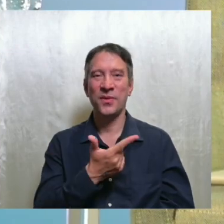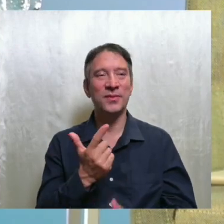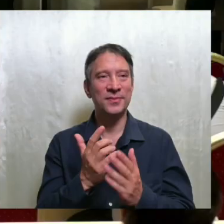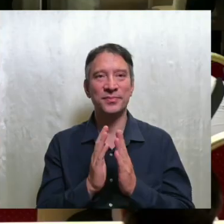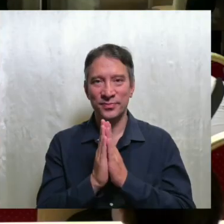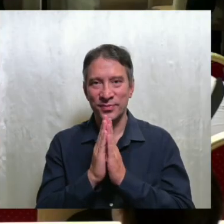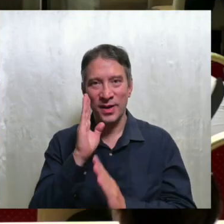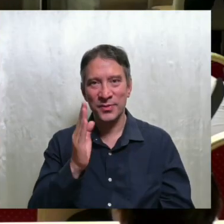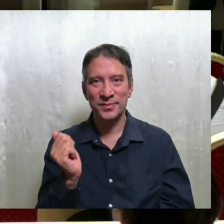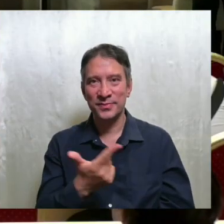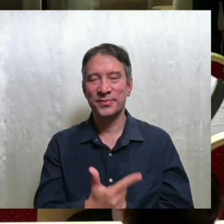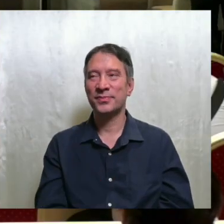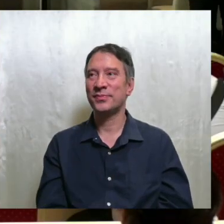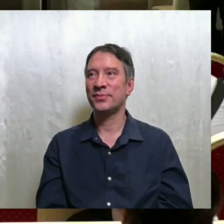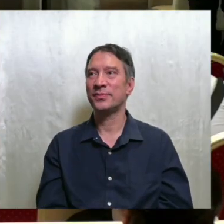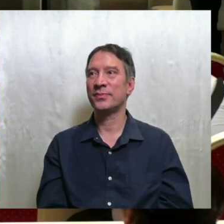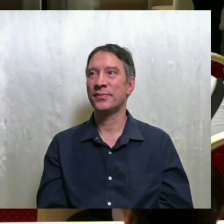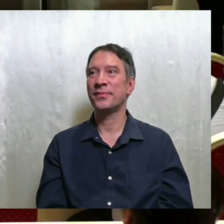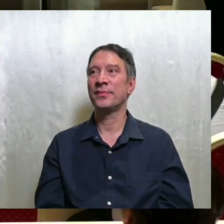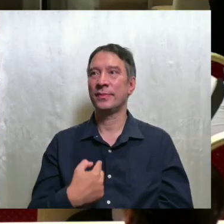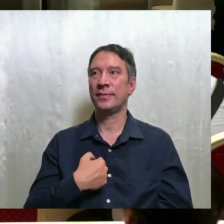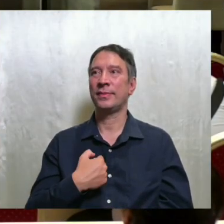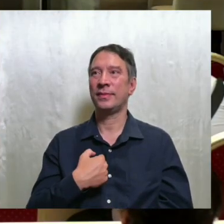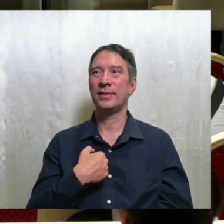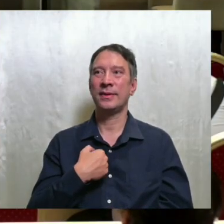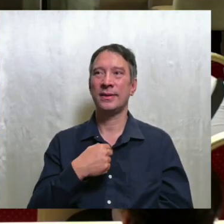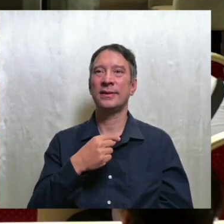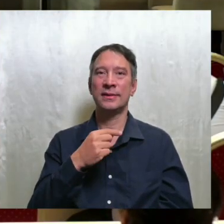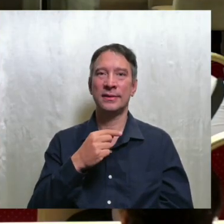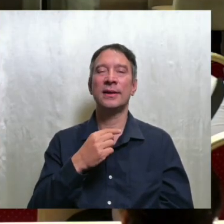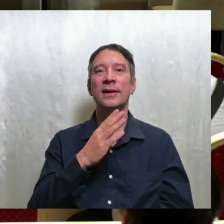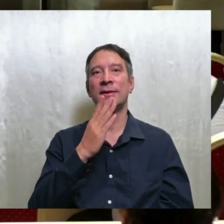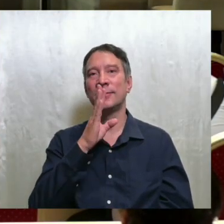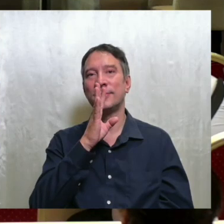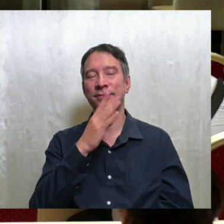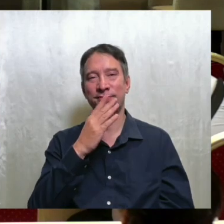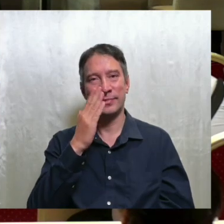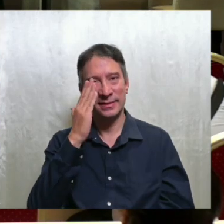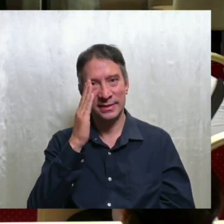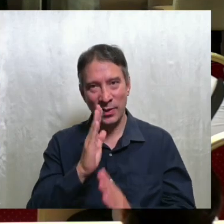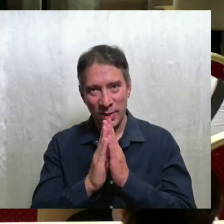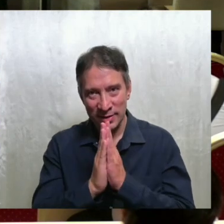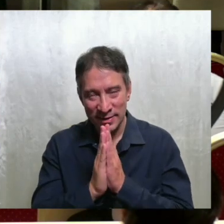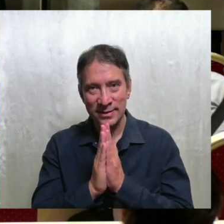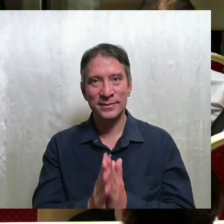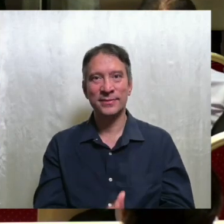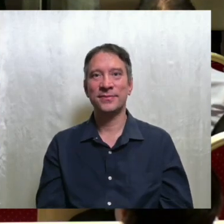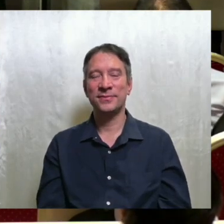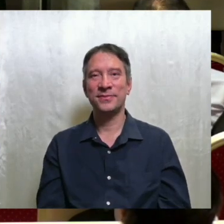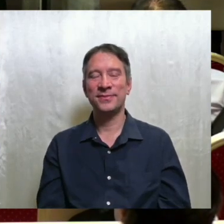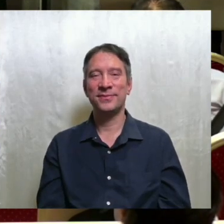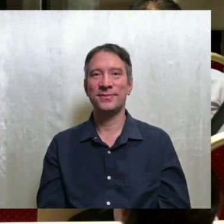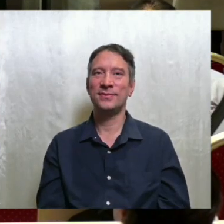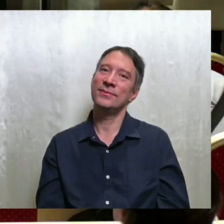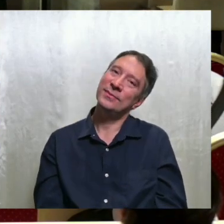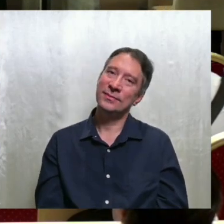Swadika. Let me begin with a question. How many of us have actually stopped learning